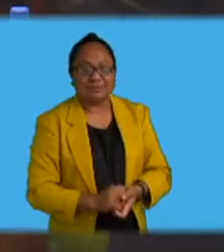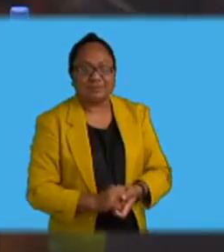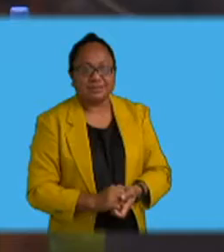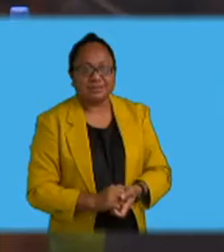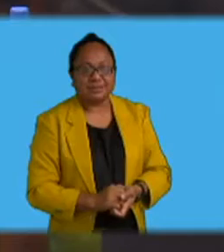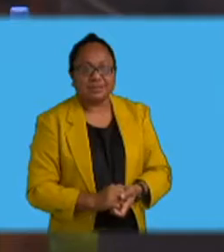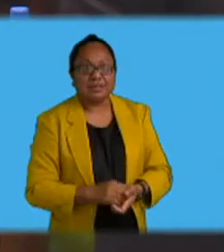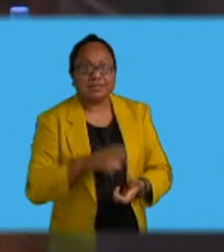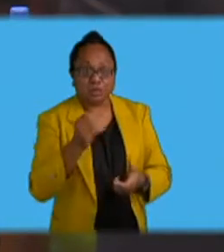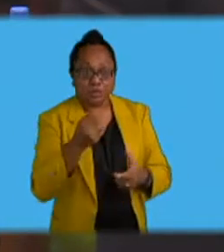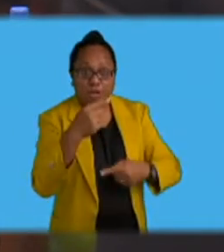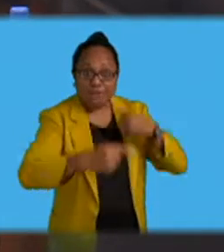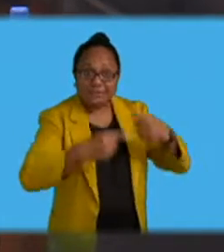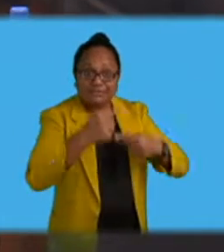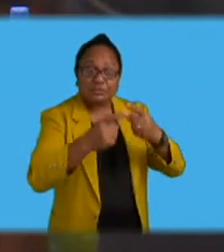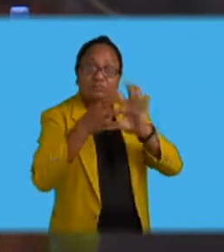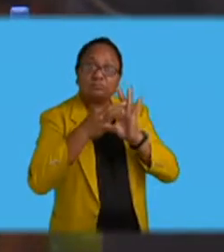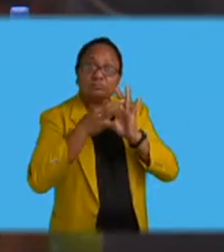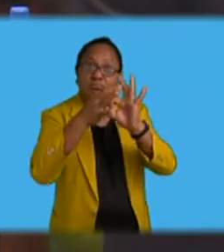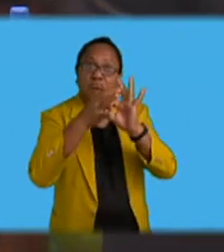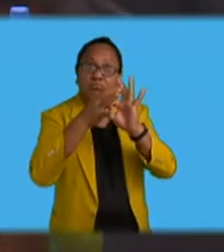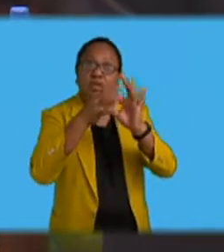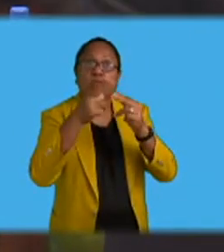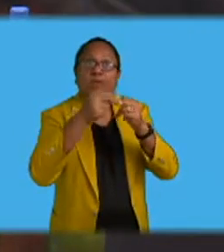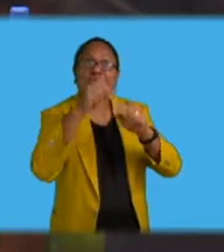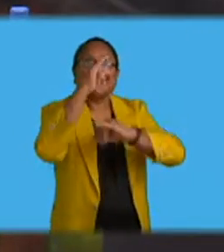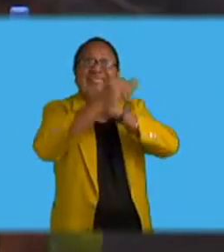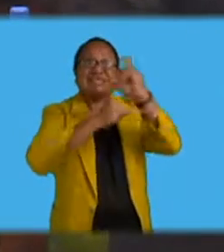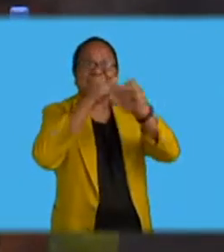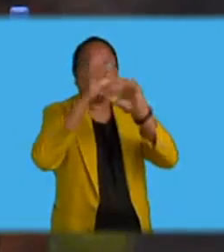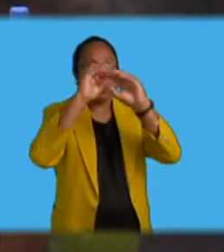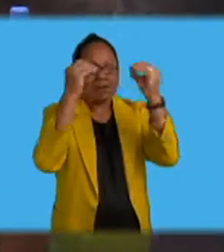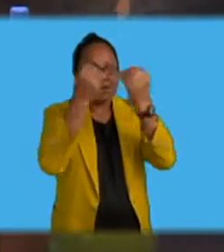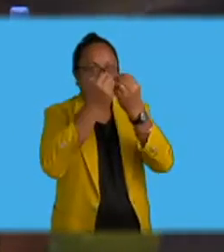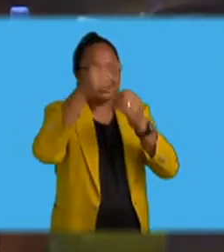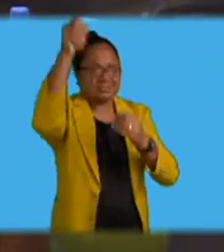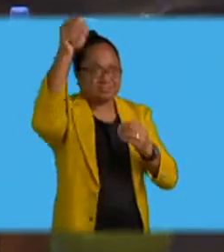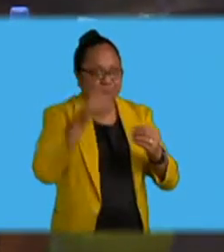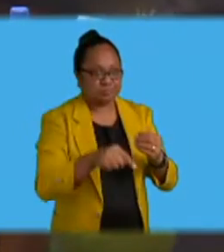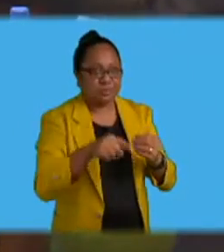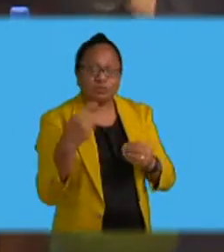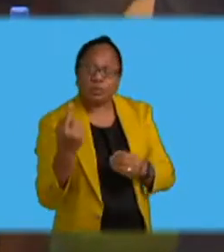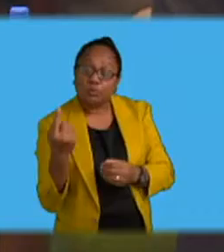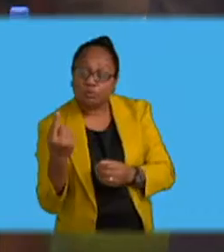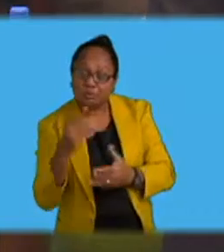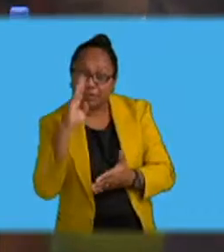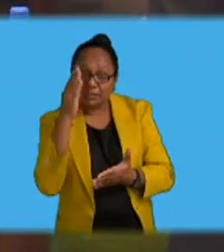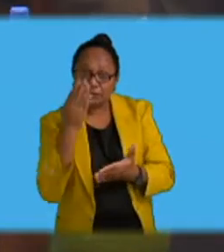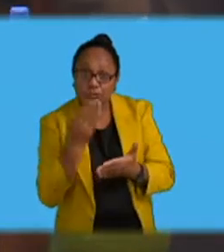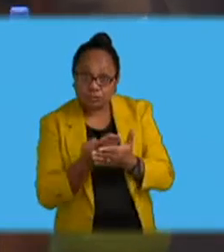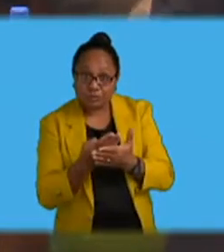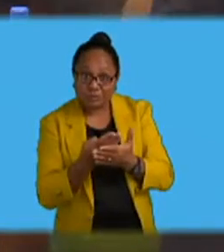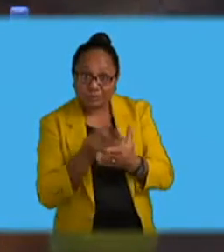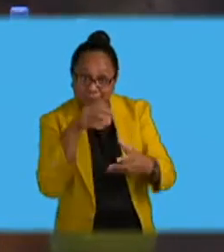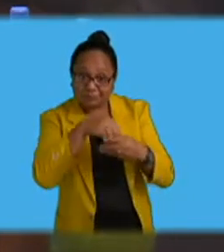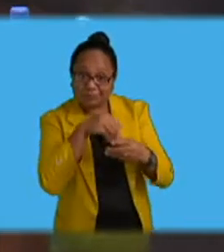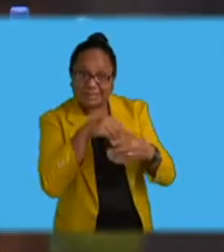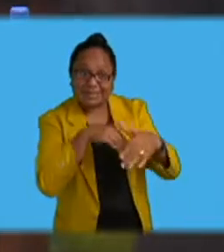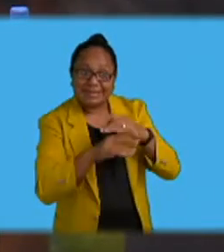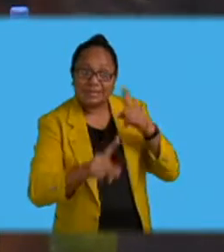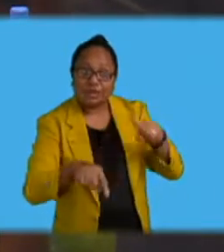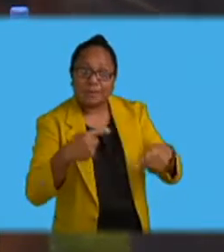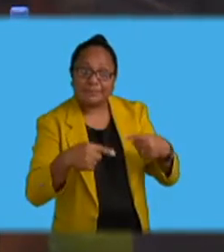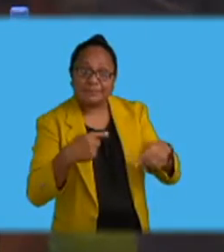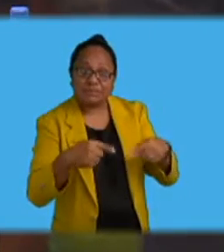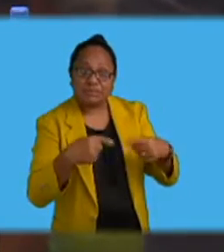is affiliated with the international body, so those students who do this competition